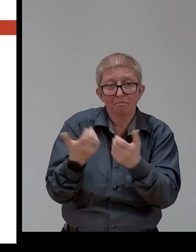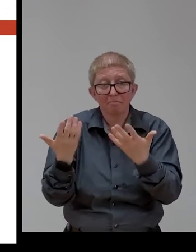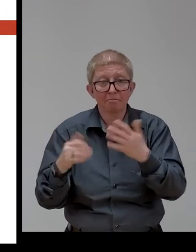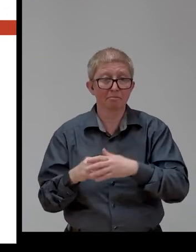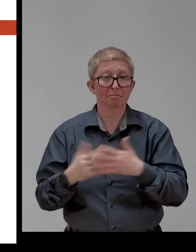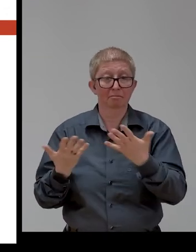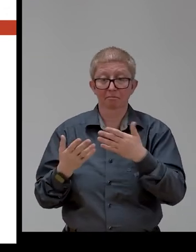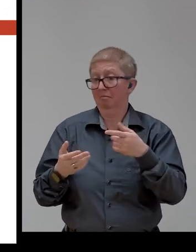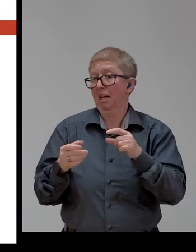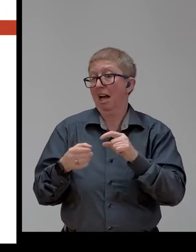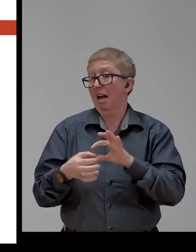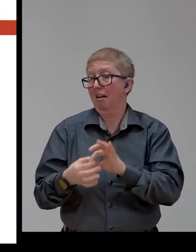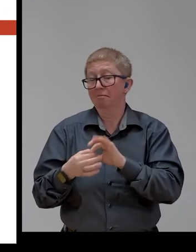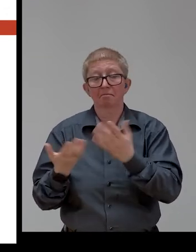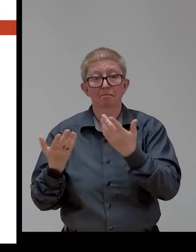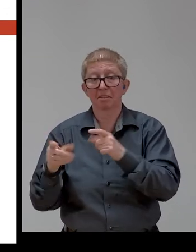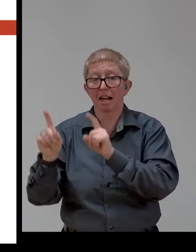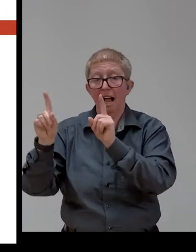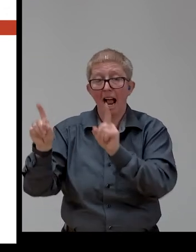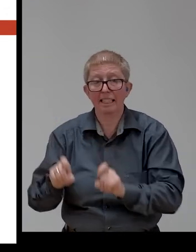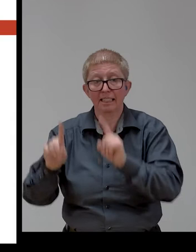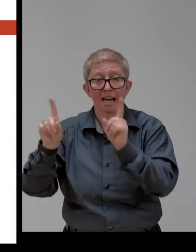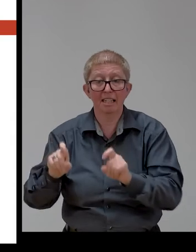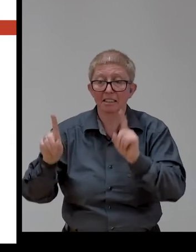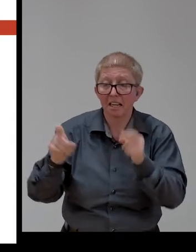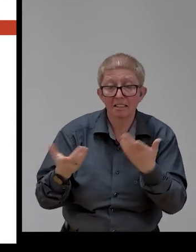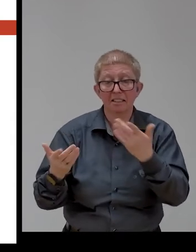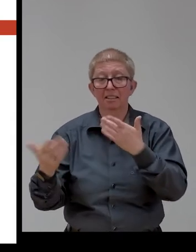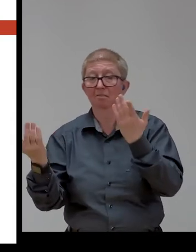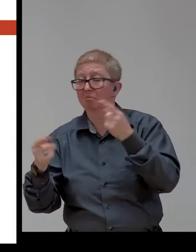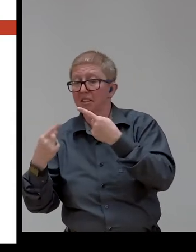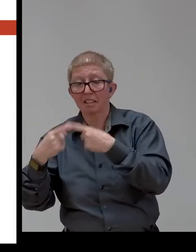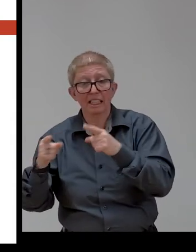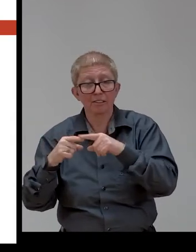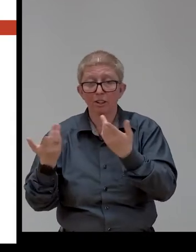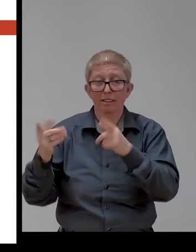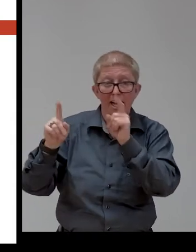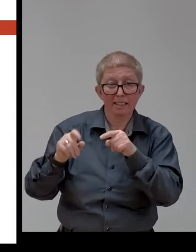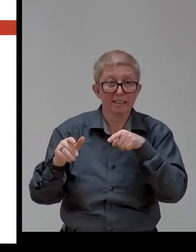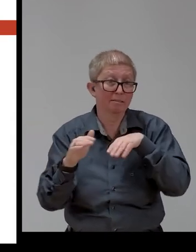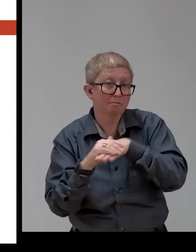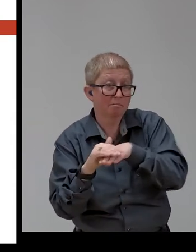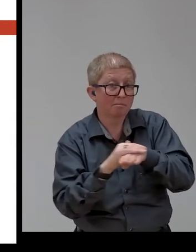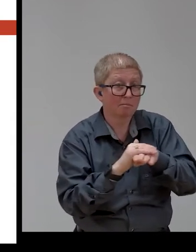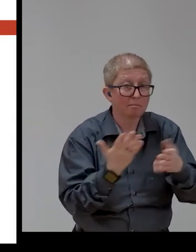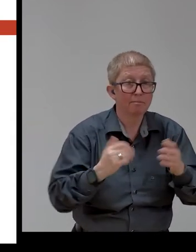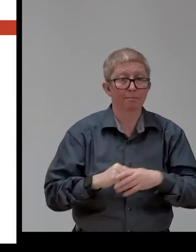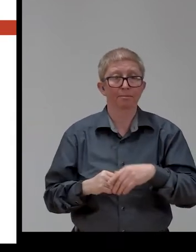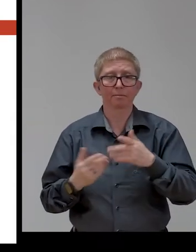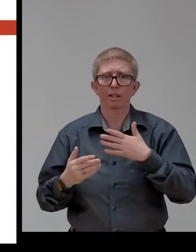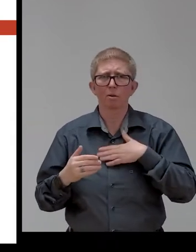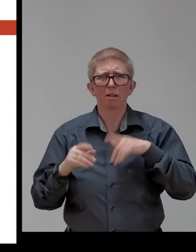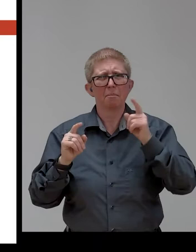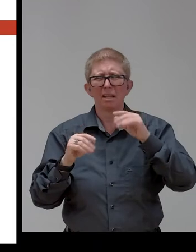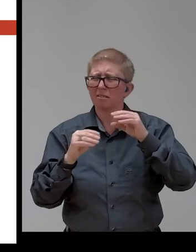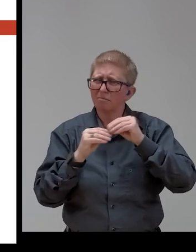games accessibility. Also very highly demanded were those jobs in the field of digital marketing